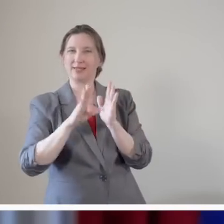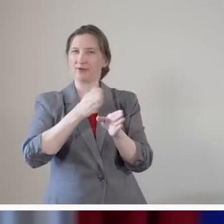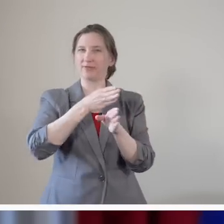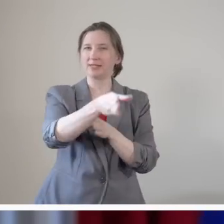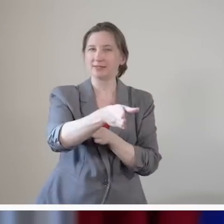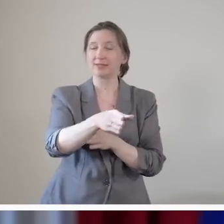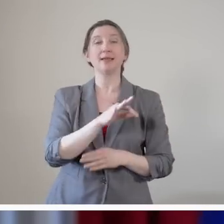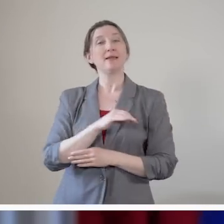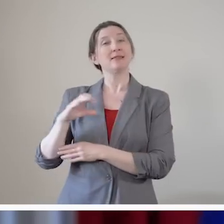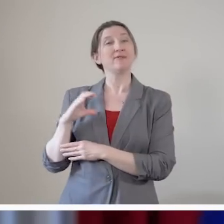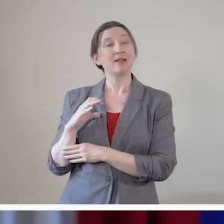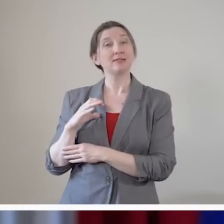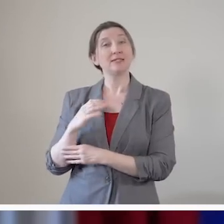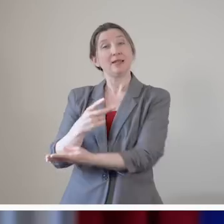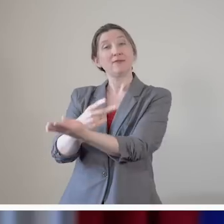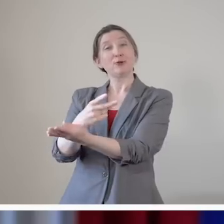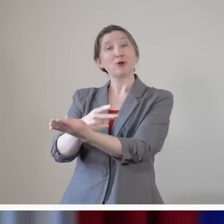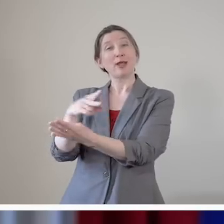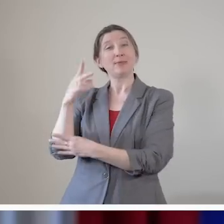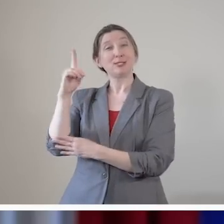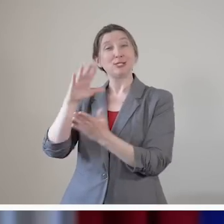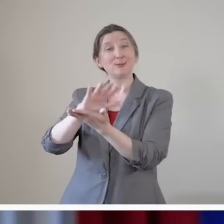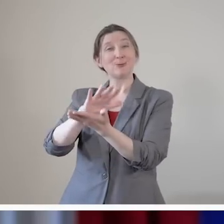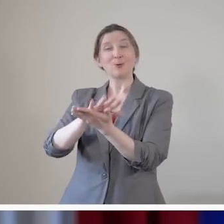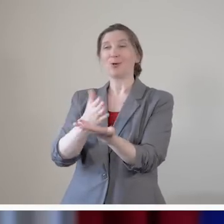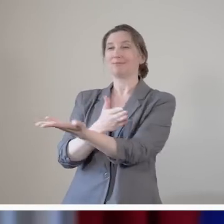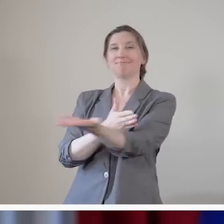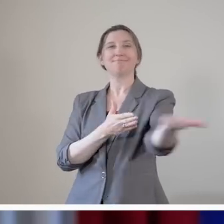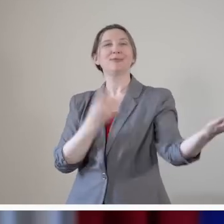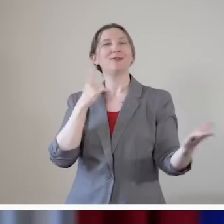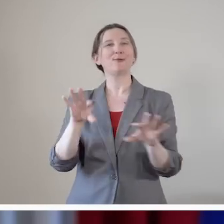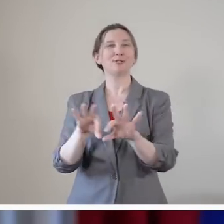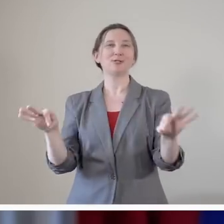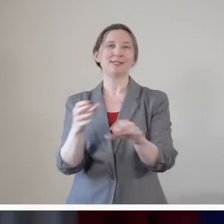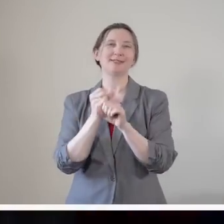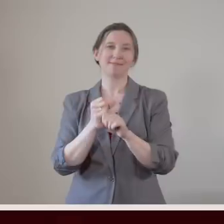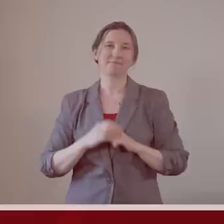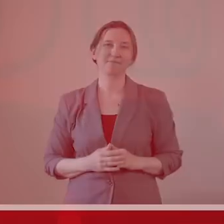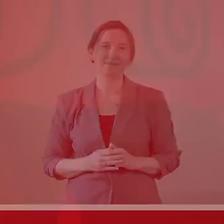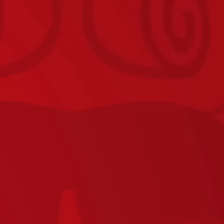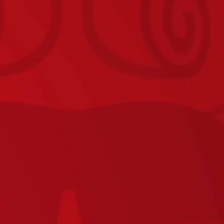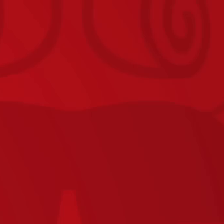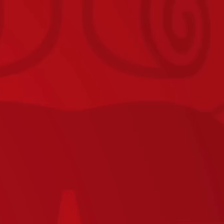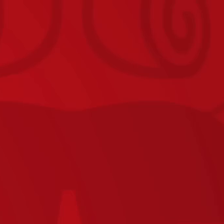the recommendation of the faculty of the graduate school, I present these candidates for degrees.